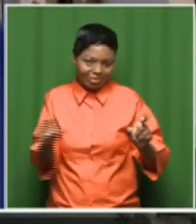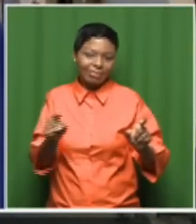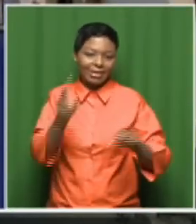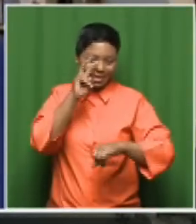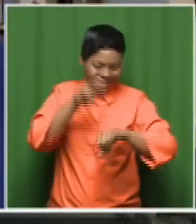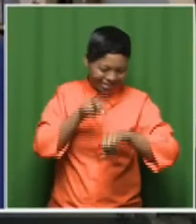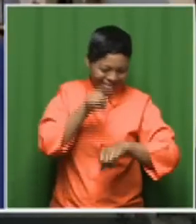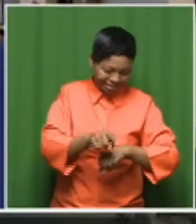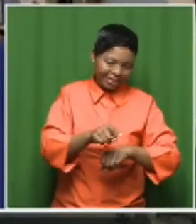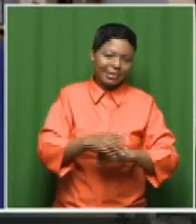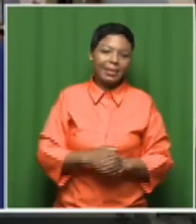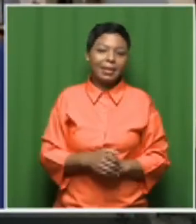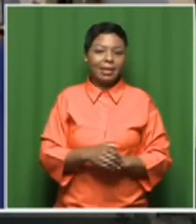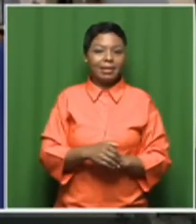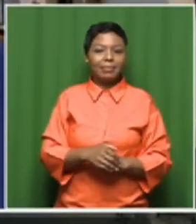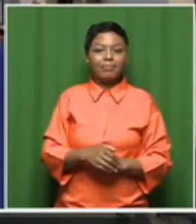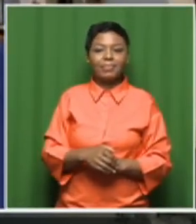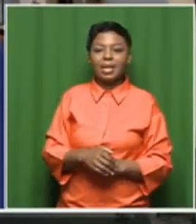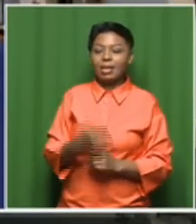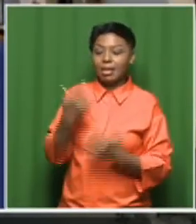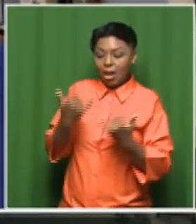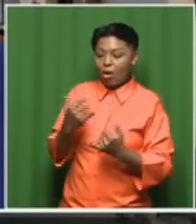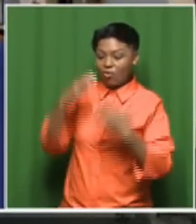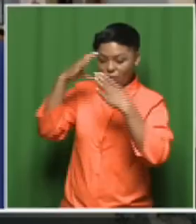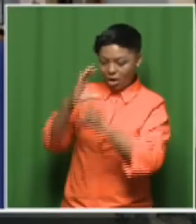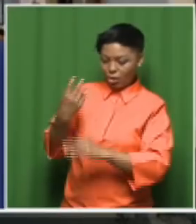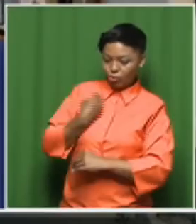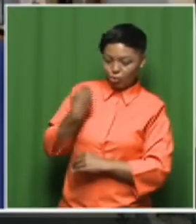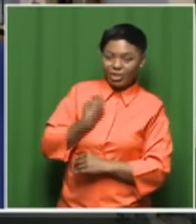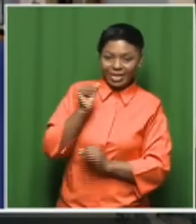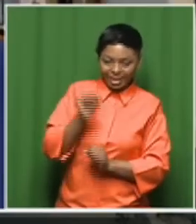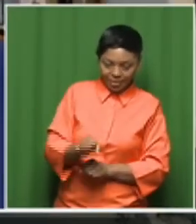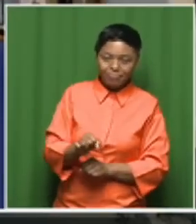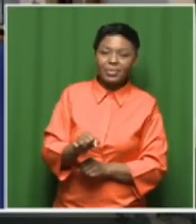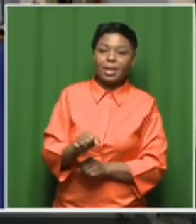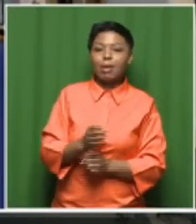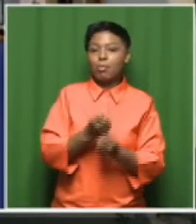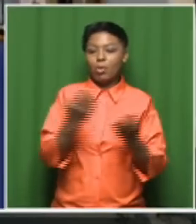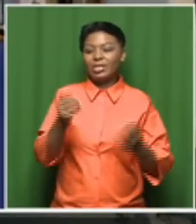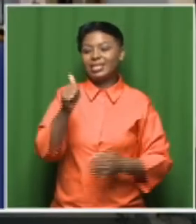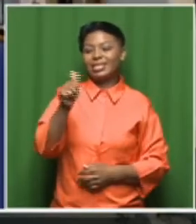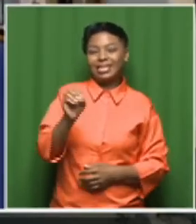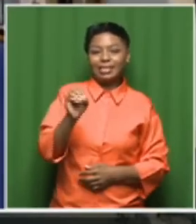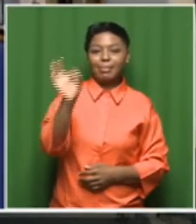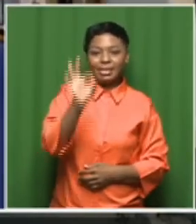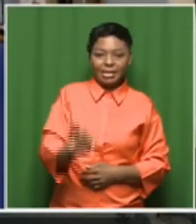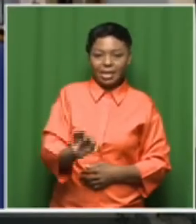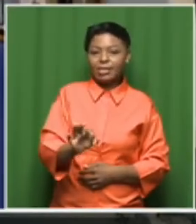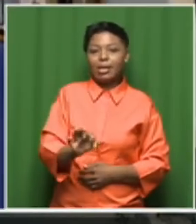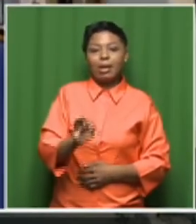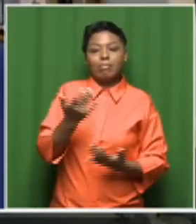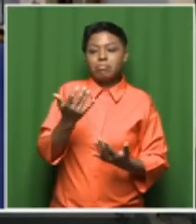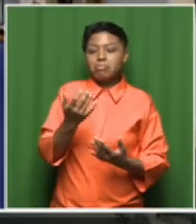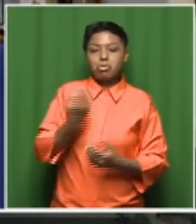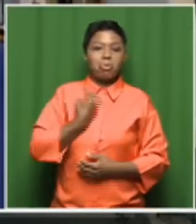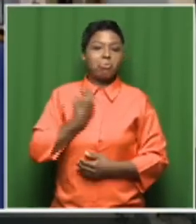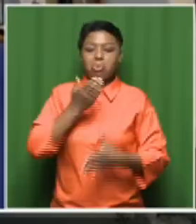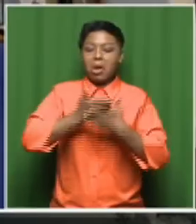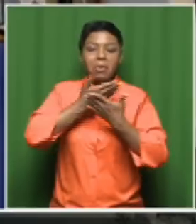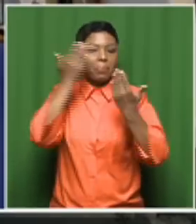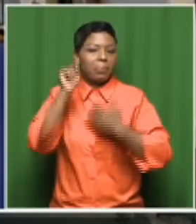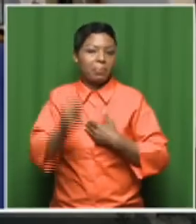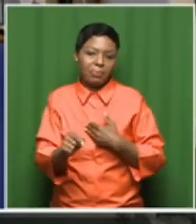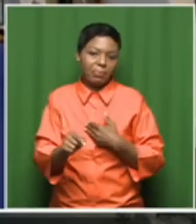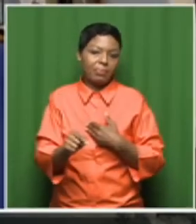focus on the youth. 60% of young people unemployed. And this is where we're at right now in South Africa.